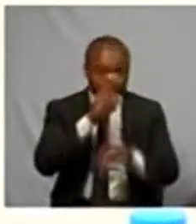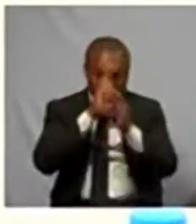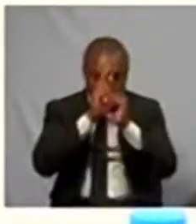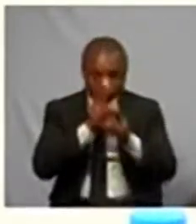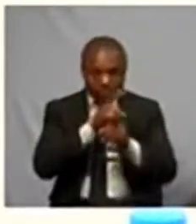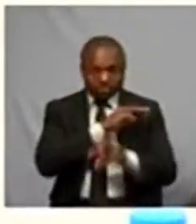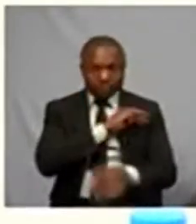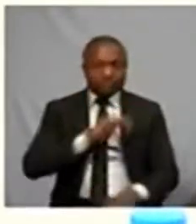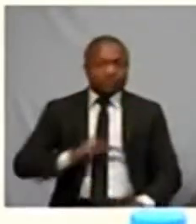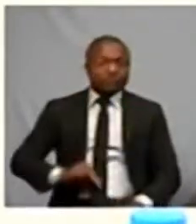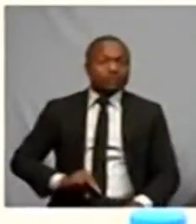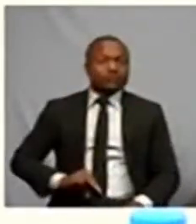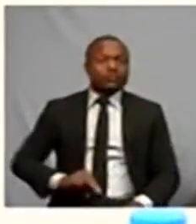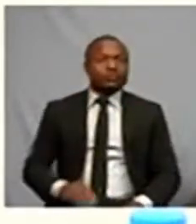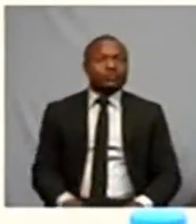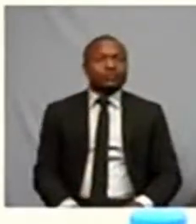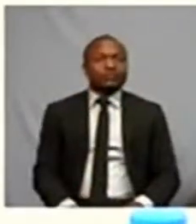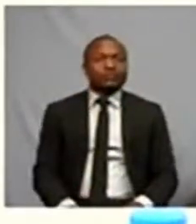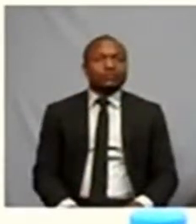members?